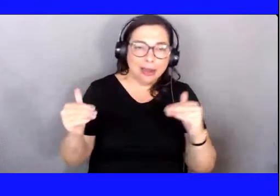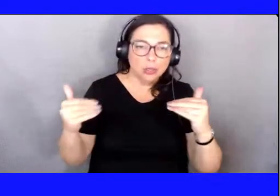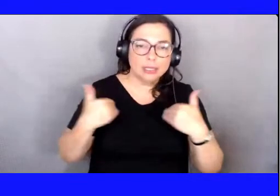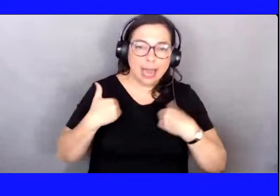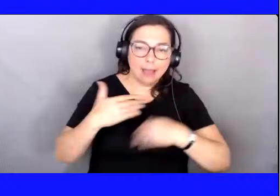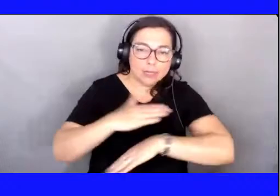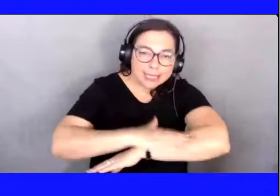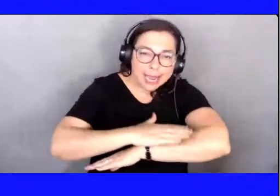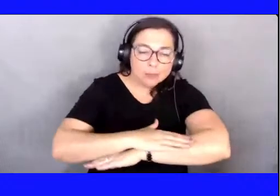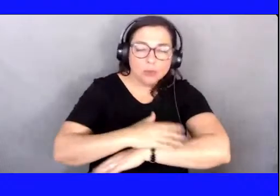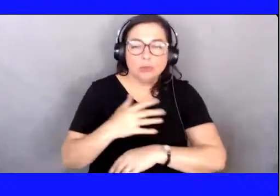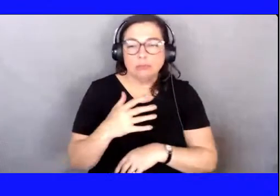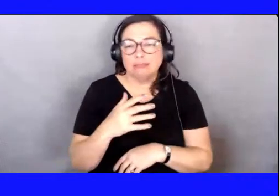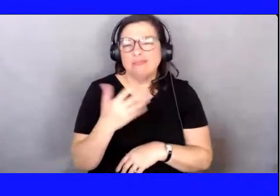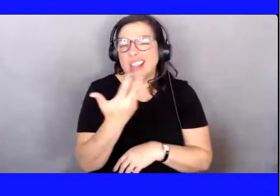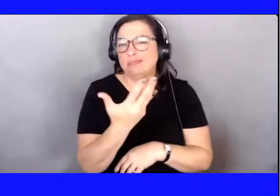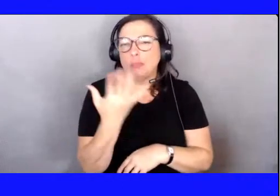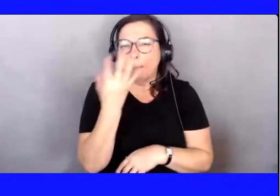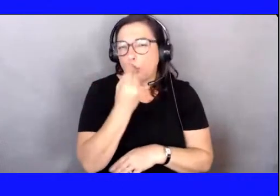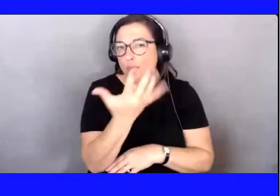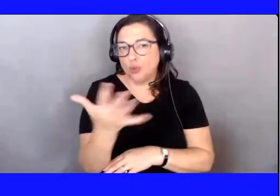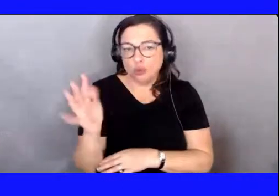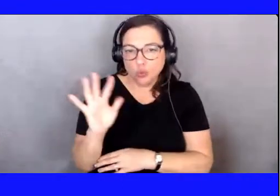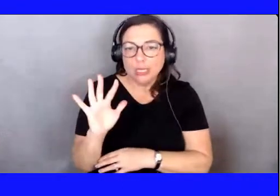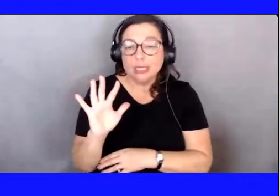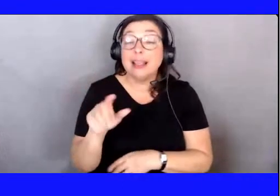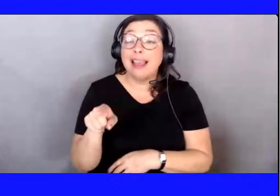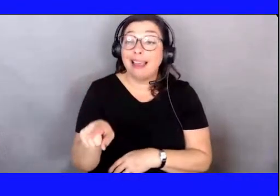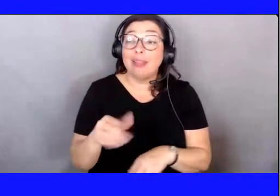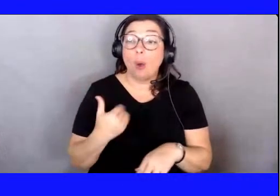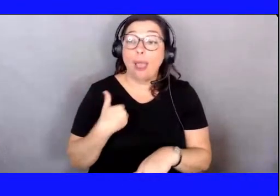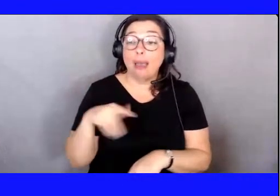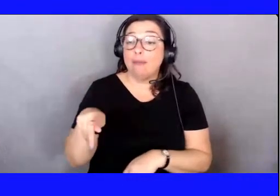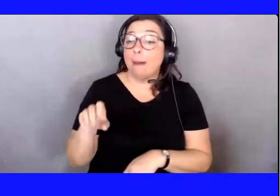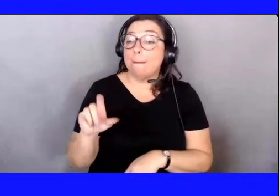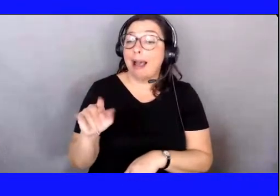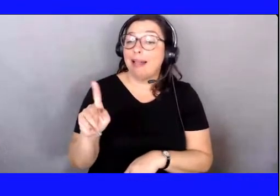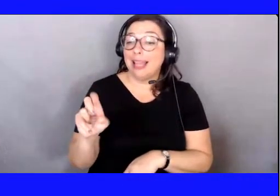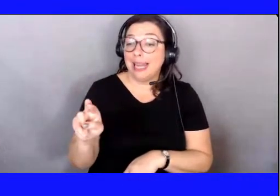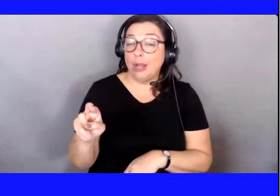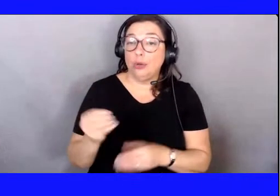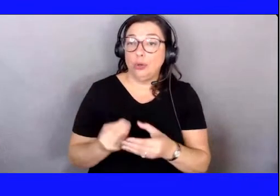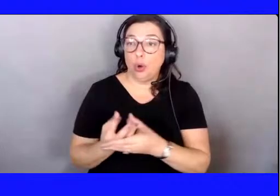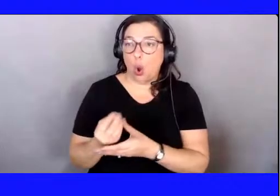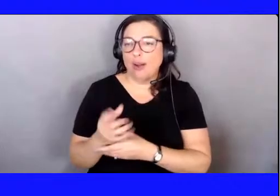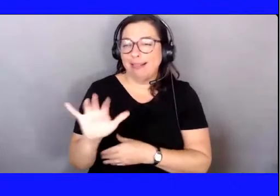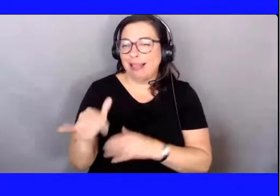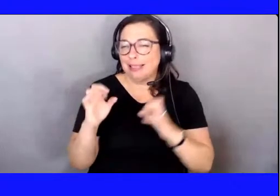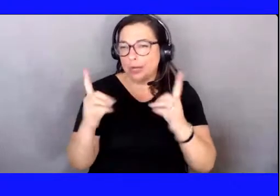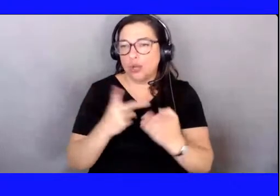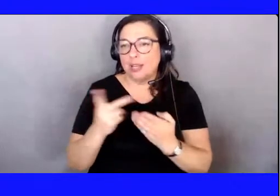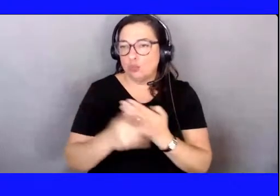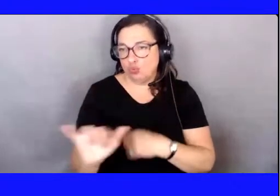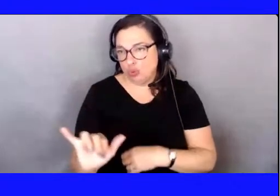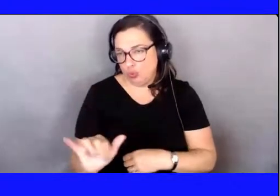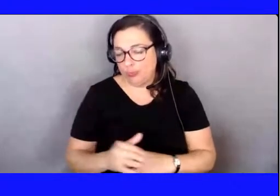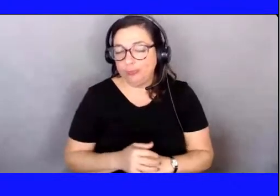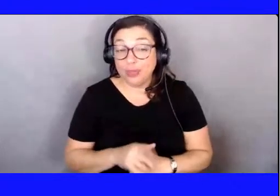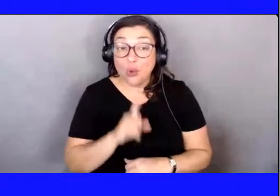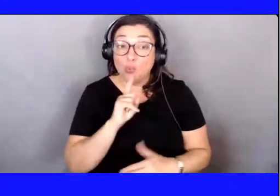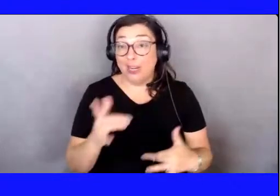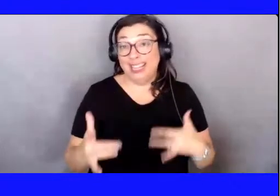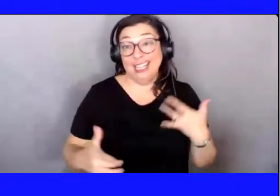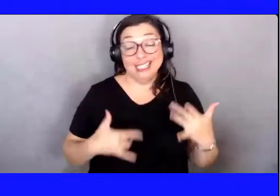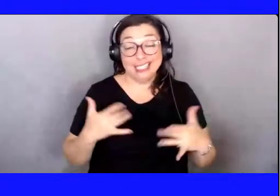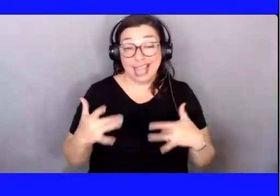beautiful trees and recreation. It's actually gonna be a pollinator garden with some educational programming involved with that as well. So we're super